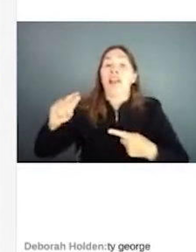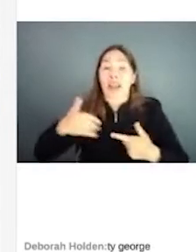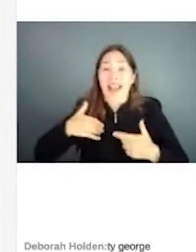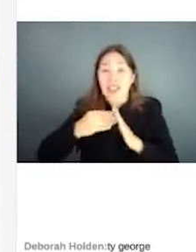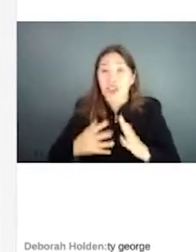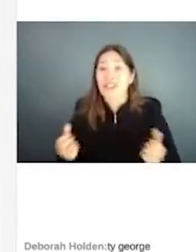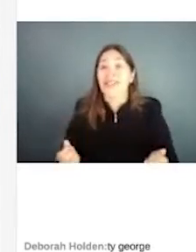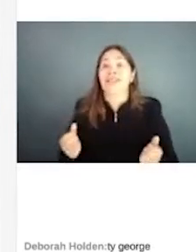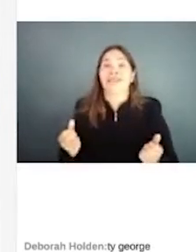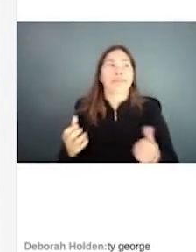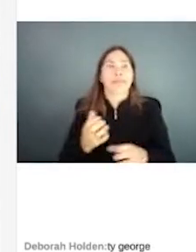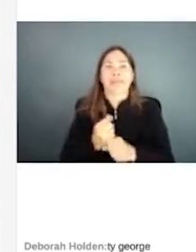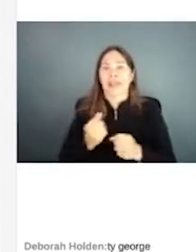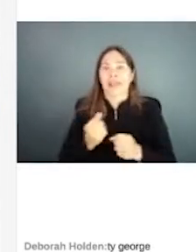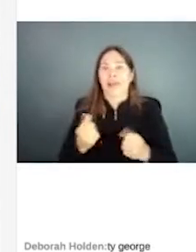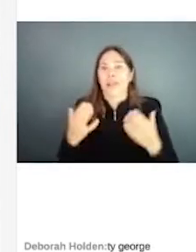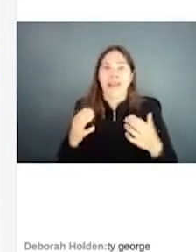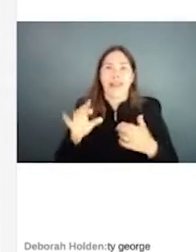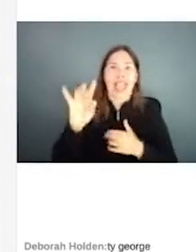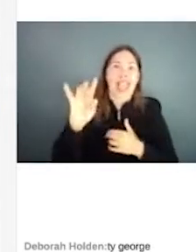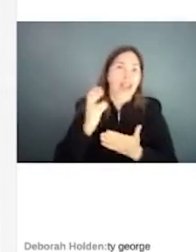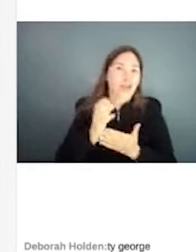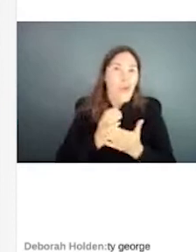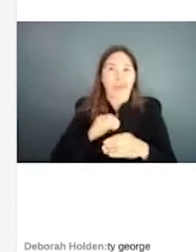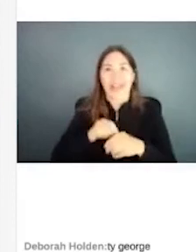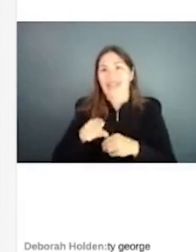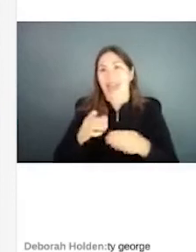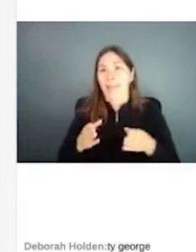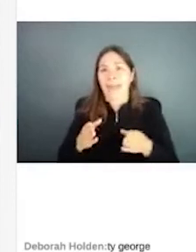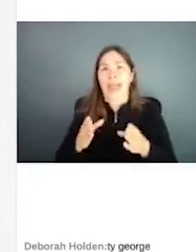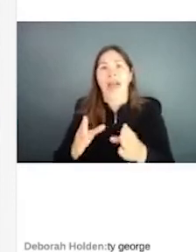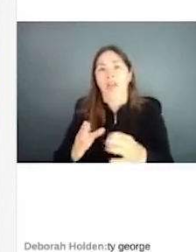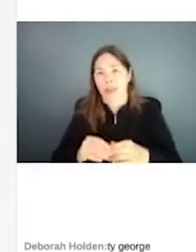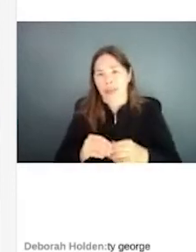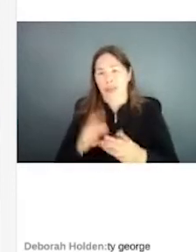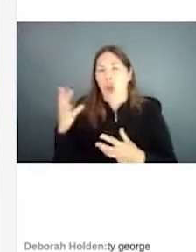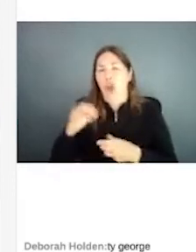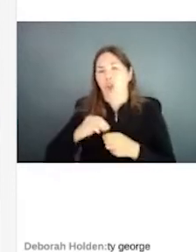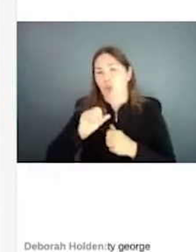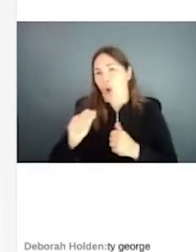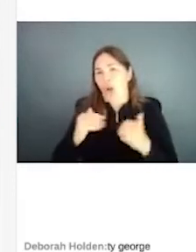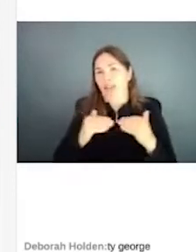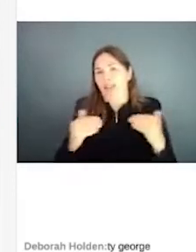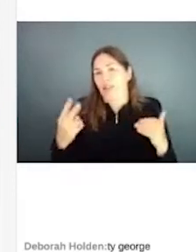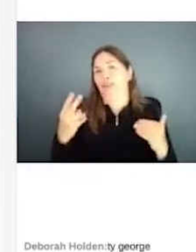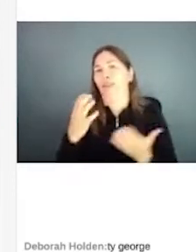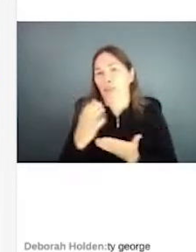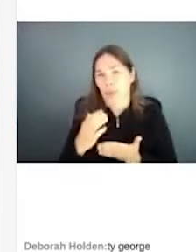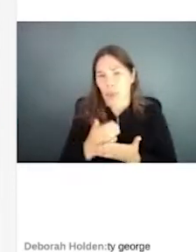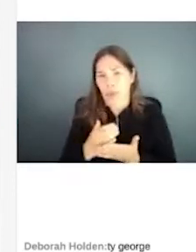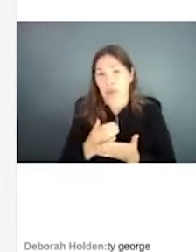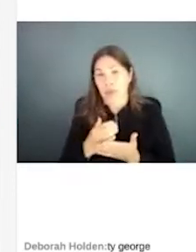many as 8 courses in this pathway, including all the level 2 courses. All